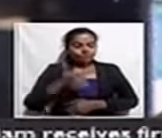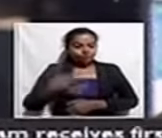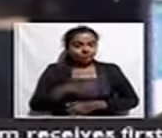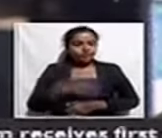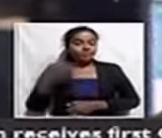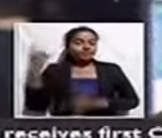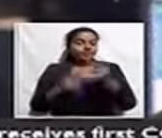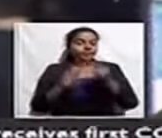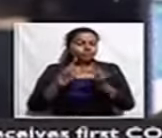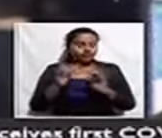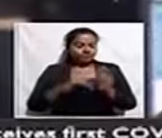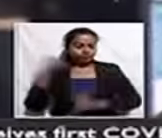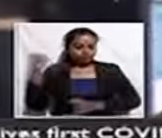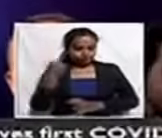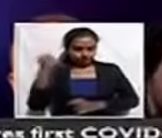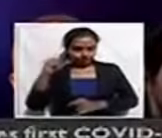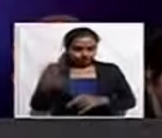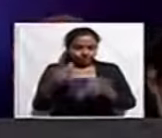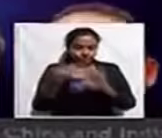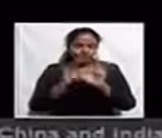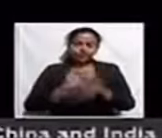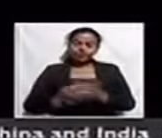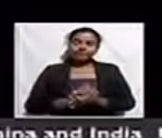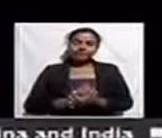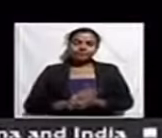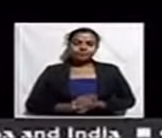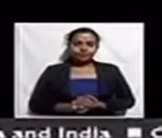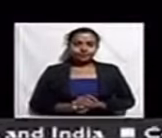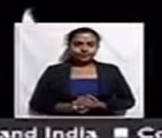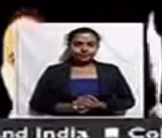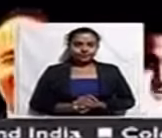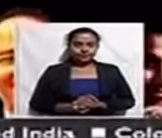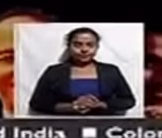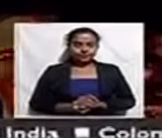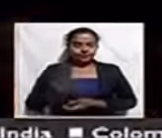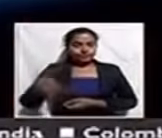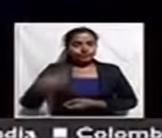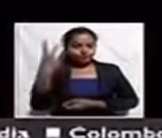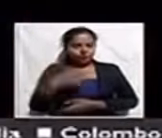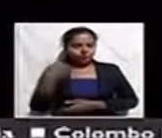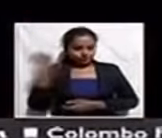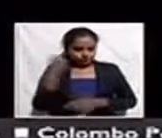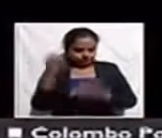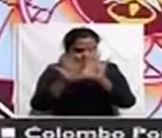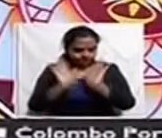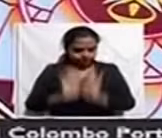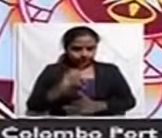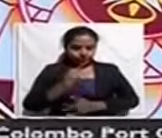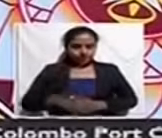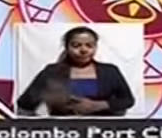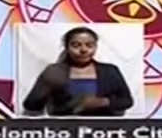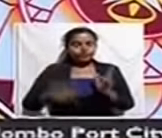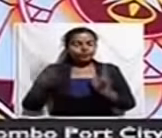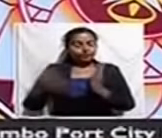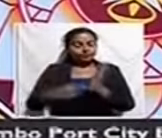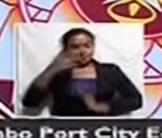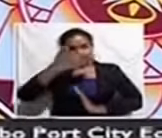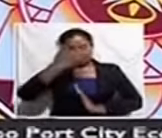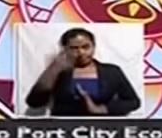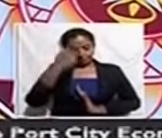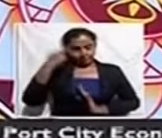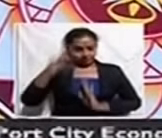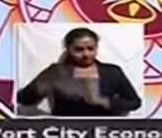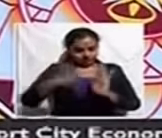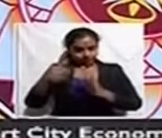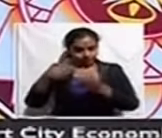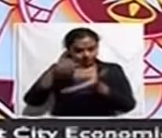of Asia. The two-day conference began in the Japanese capital of Tokyo today. The port city